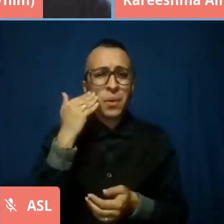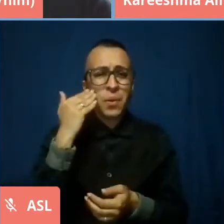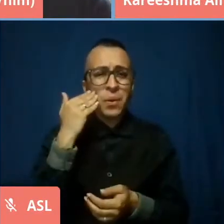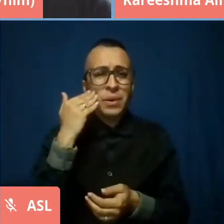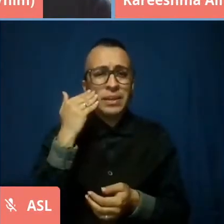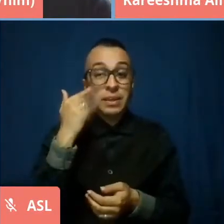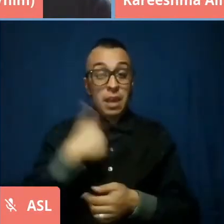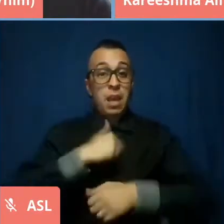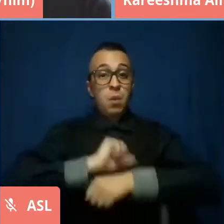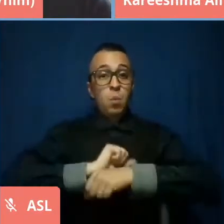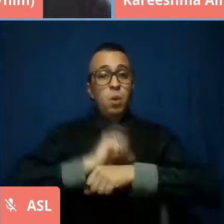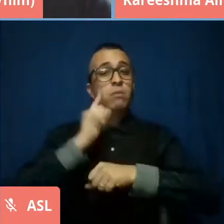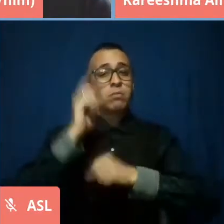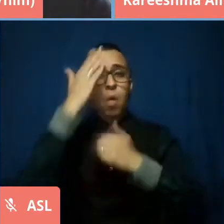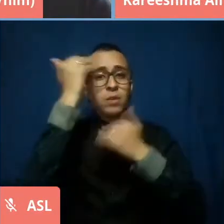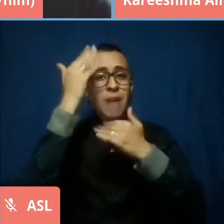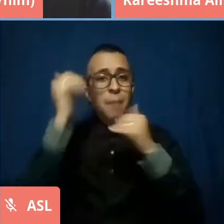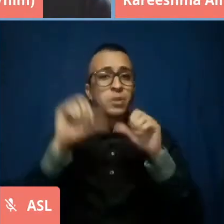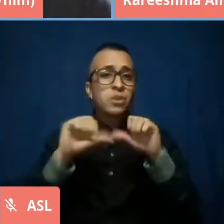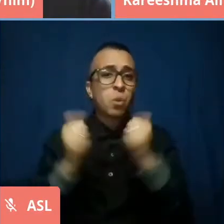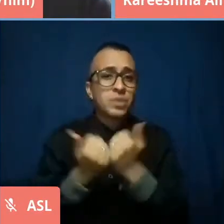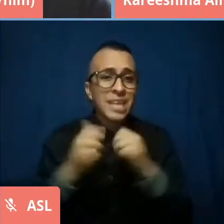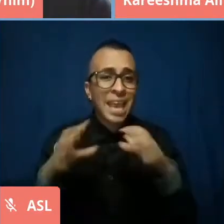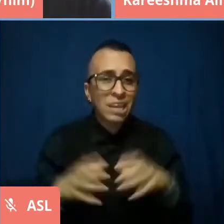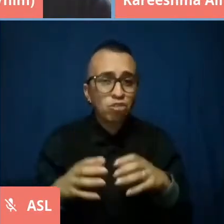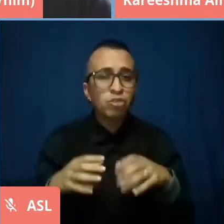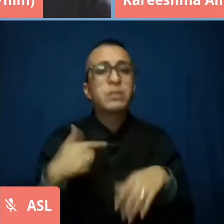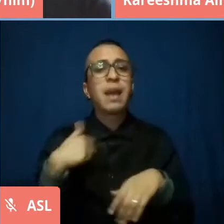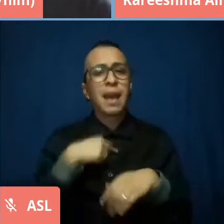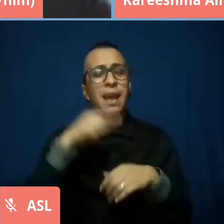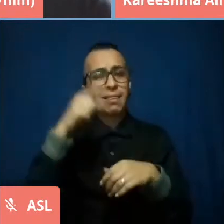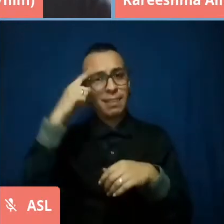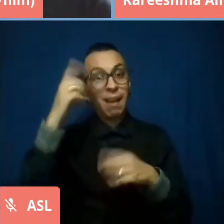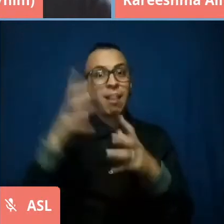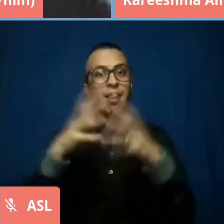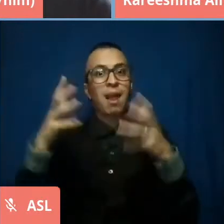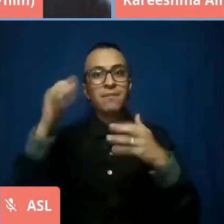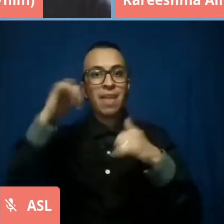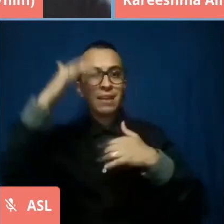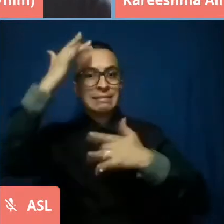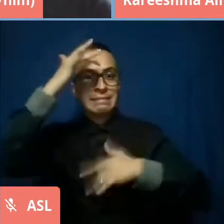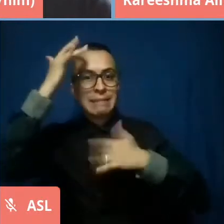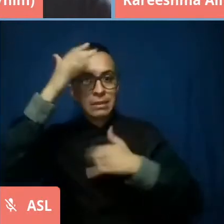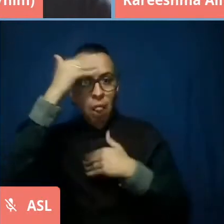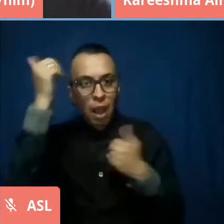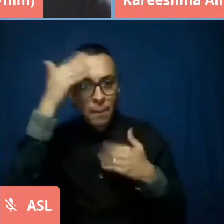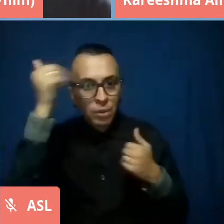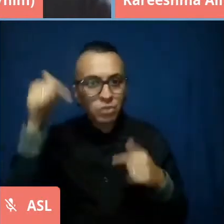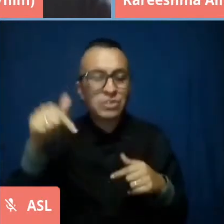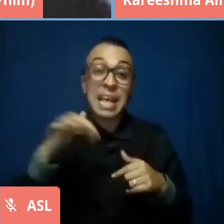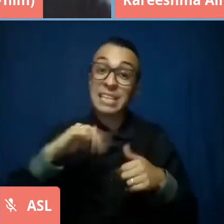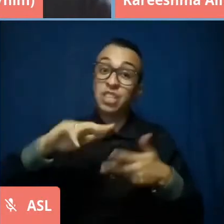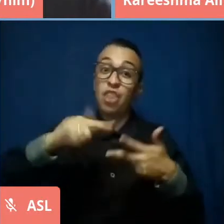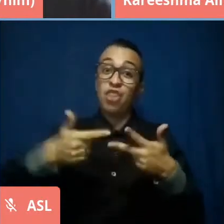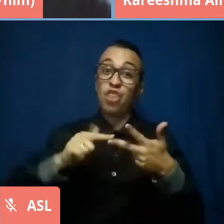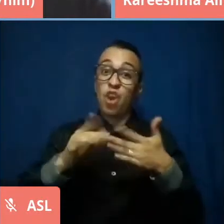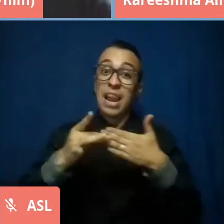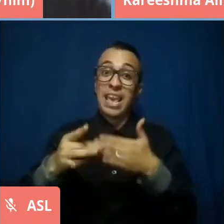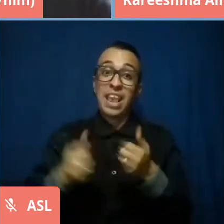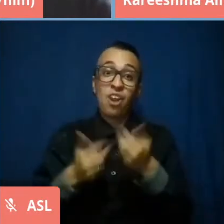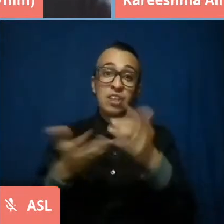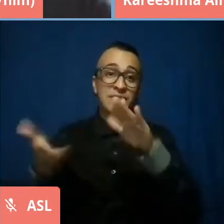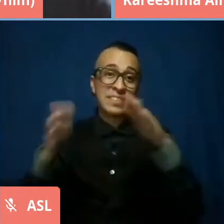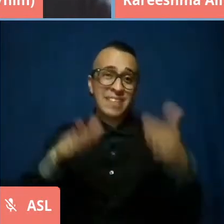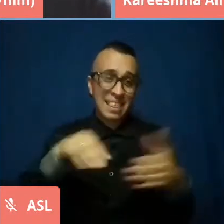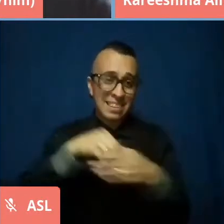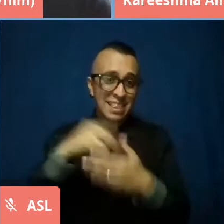I work for the Alzheimer's Association, and so I think a lot about Alzheimer's disease, and it's the third leading cause of death in California.